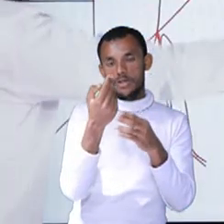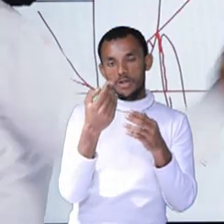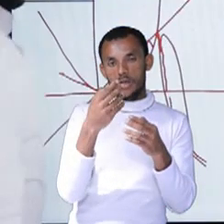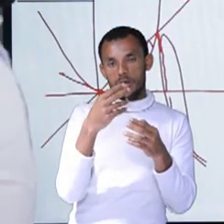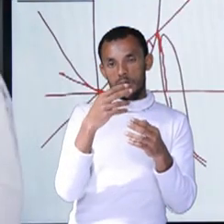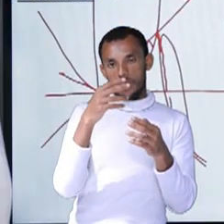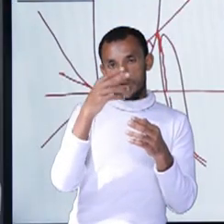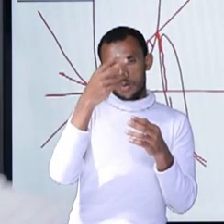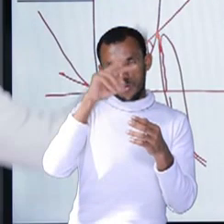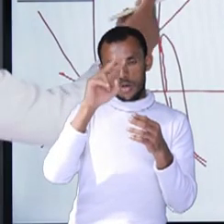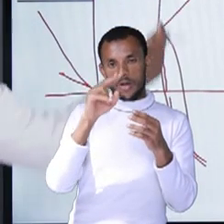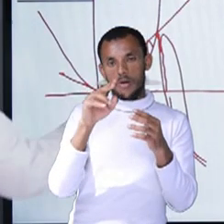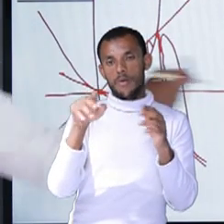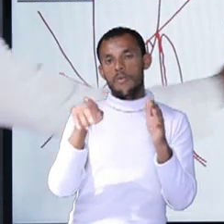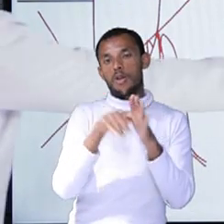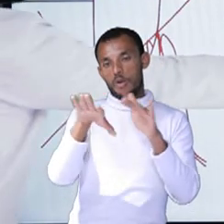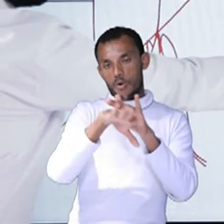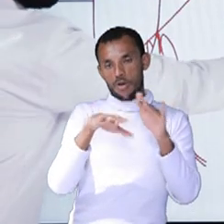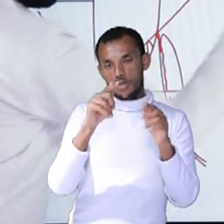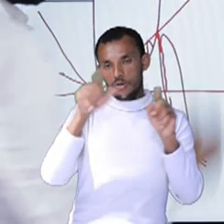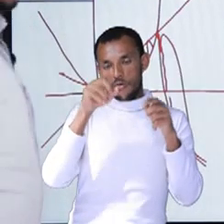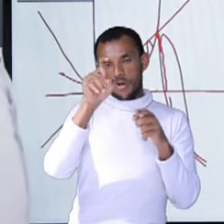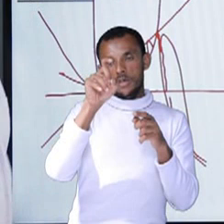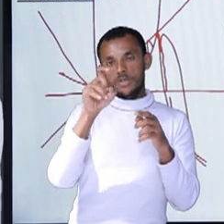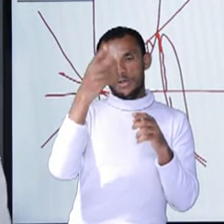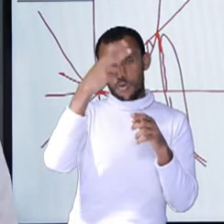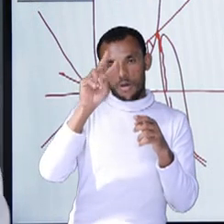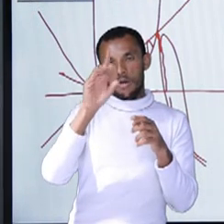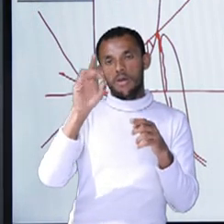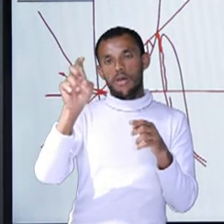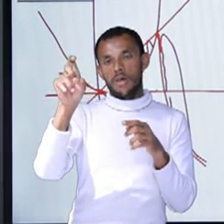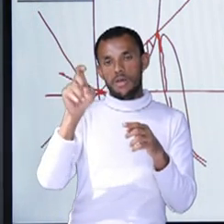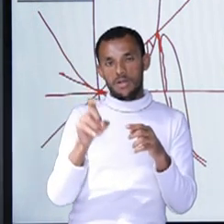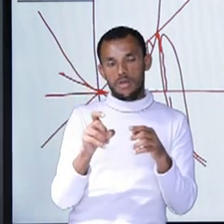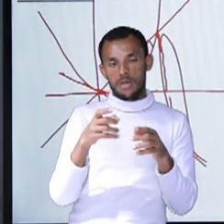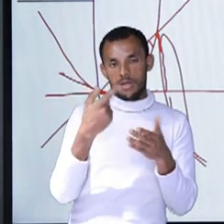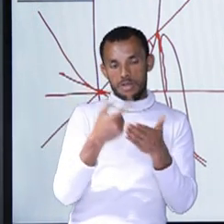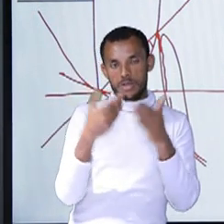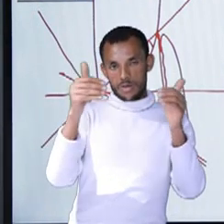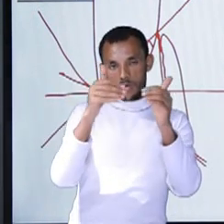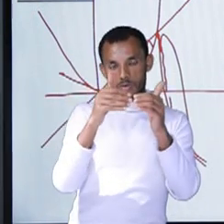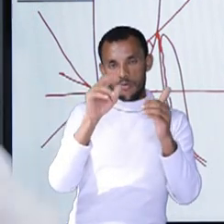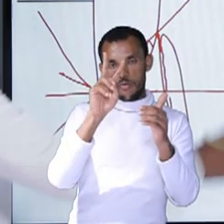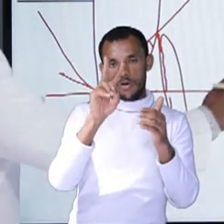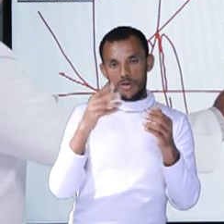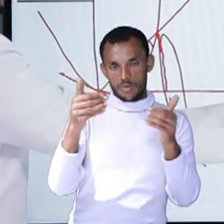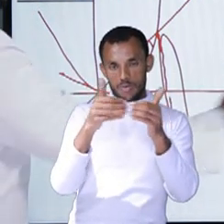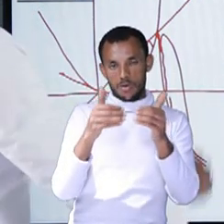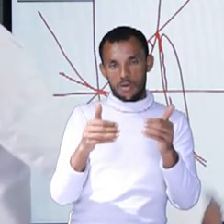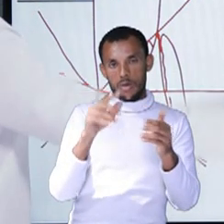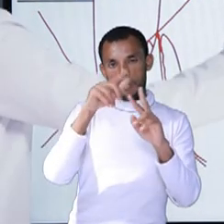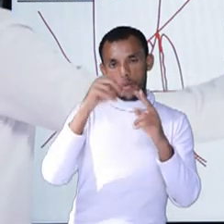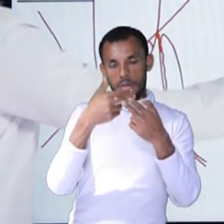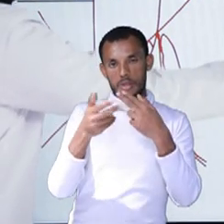squared minus the lower function is u of x squared dx. So this is equal to, volume is equal to this,